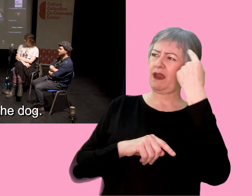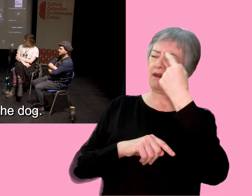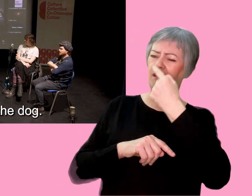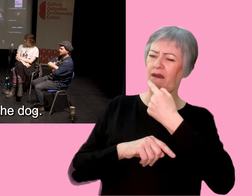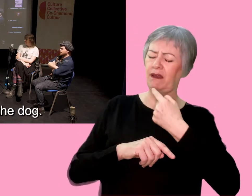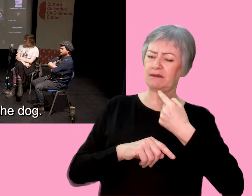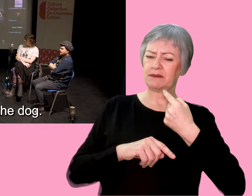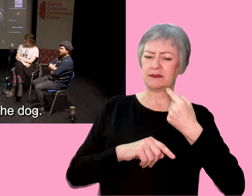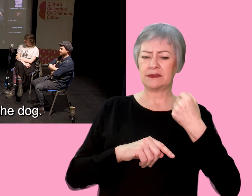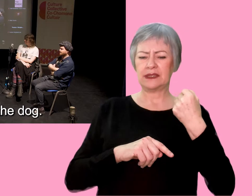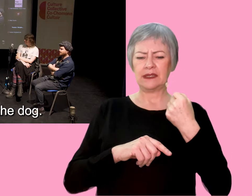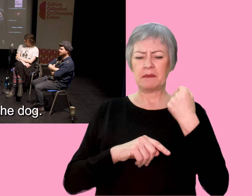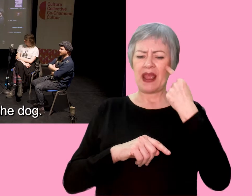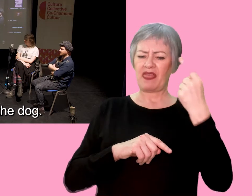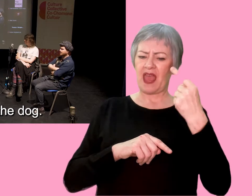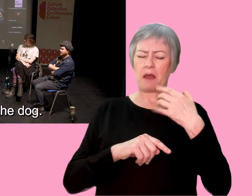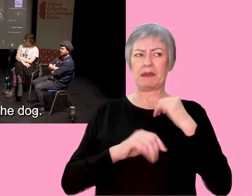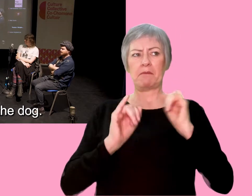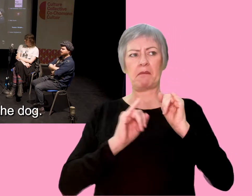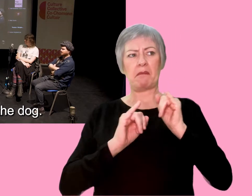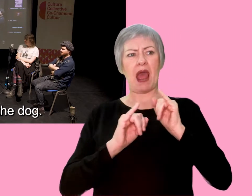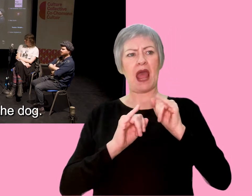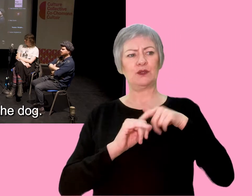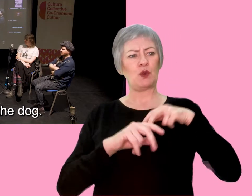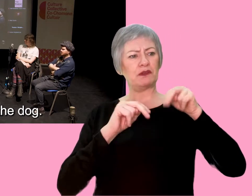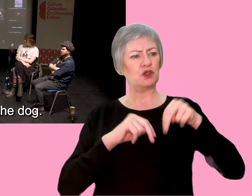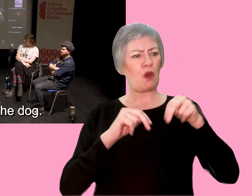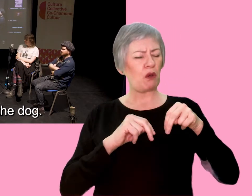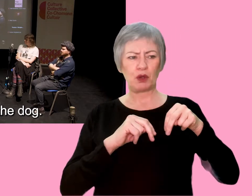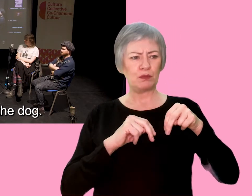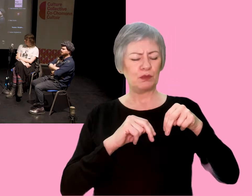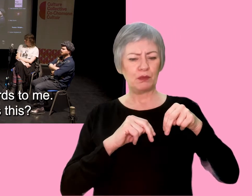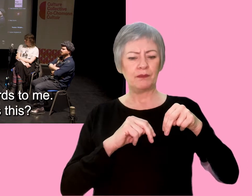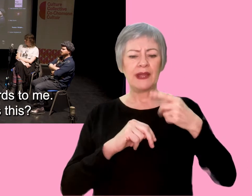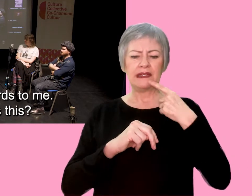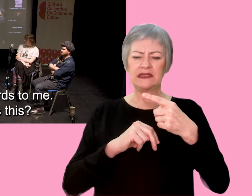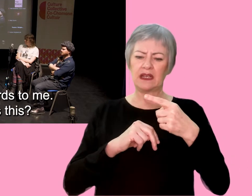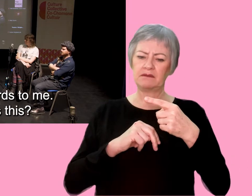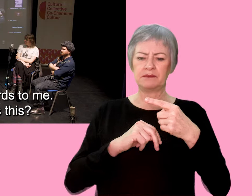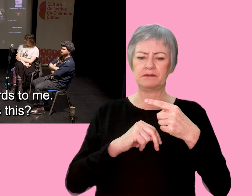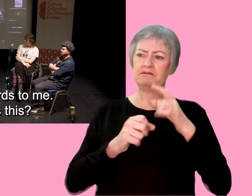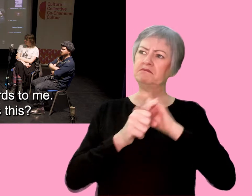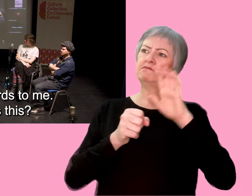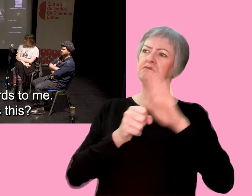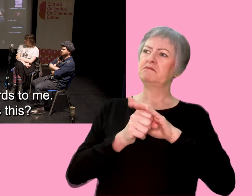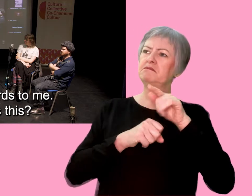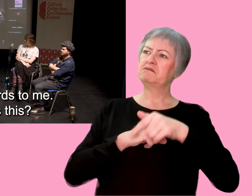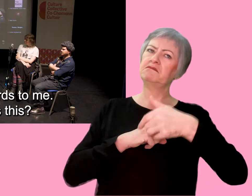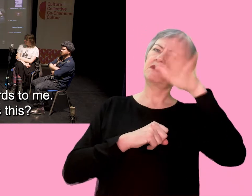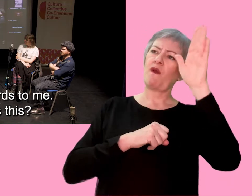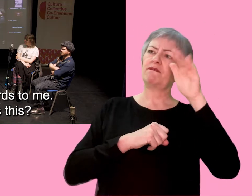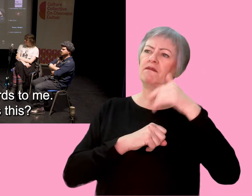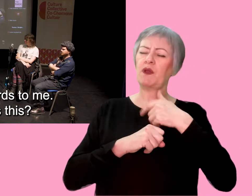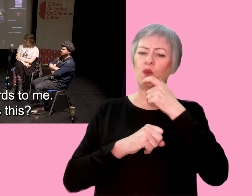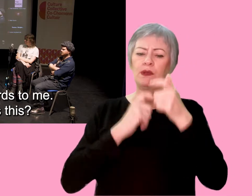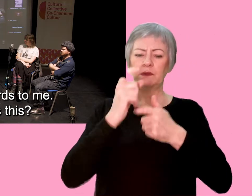face, and he think I'm just being bad to the dog. He said the fa off word